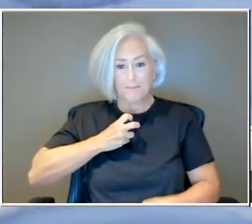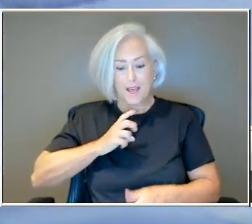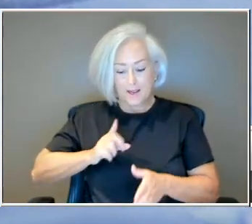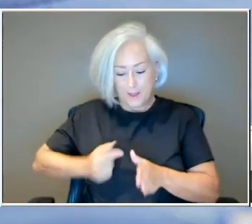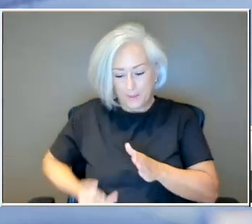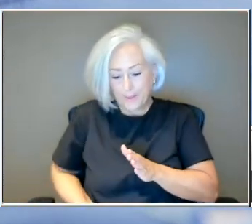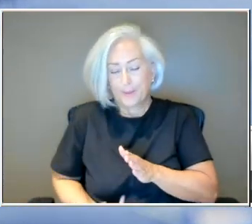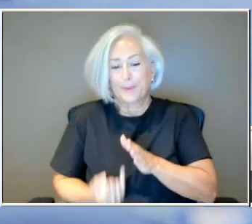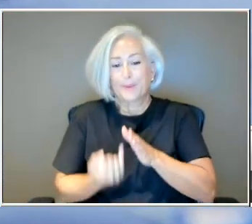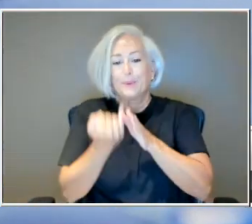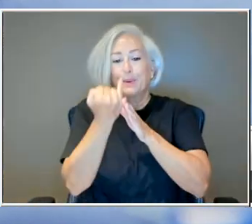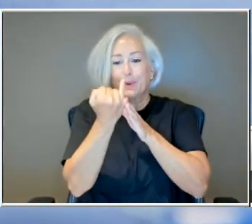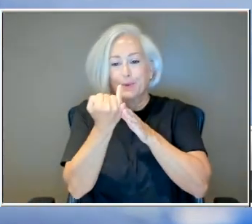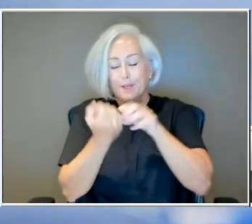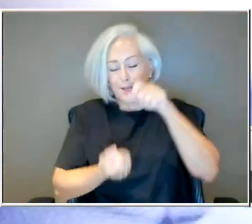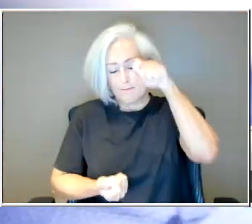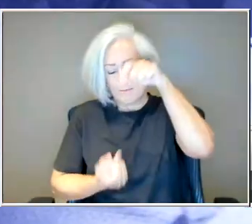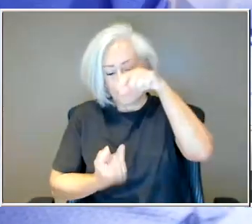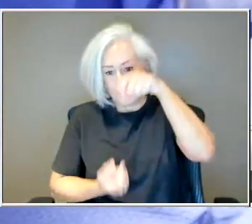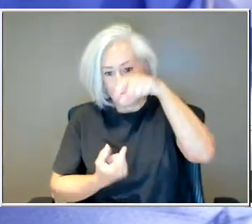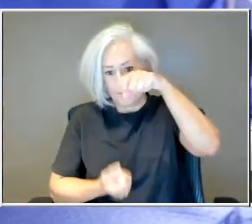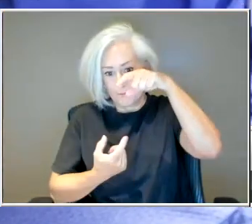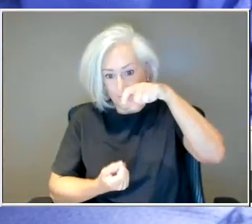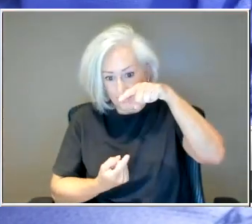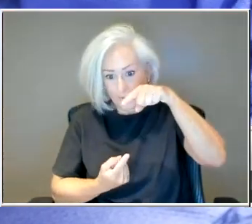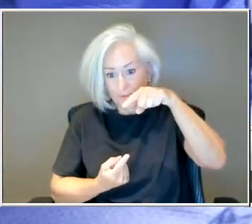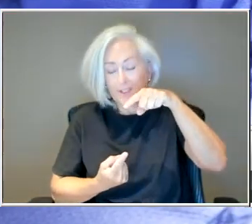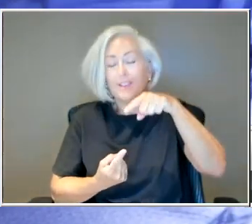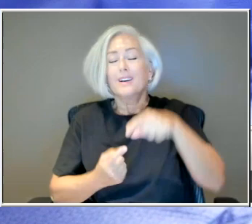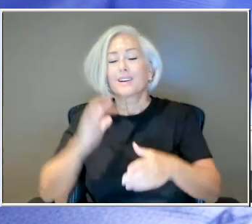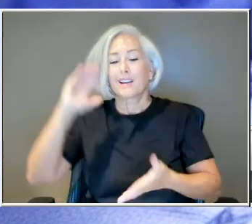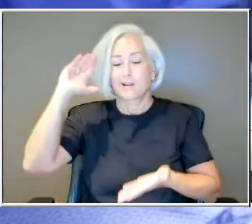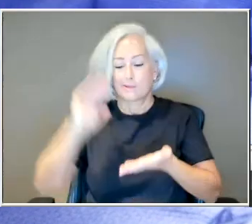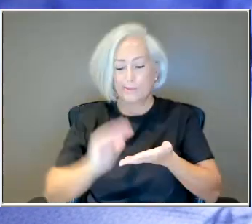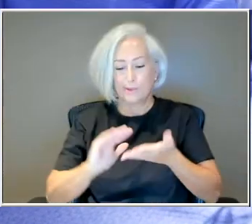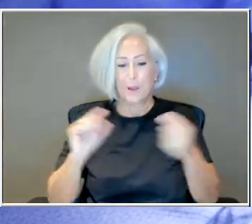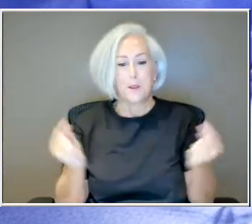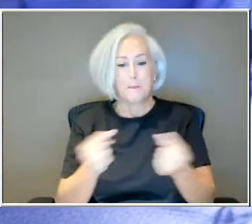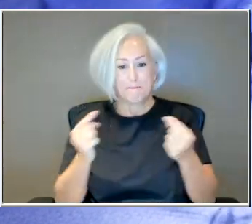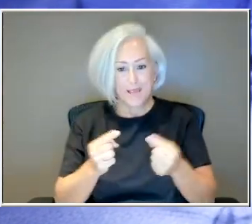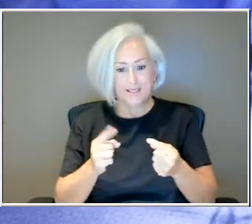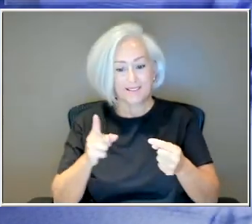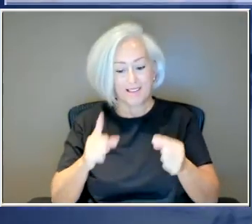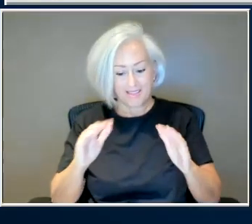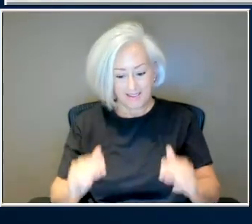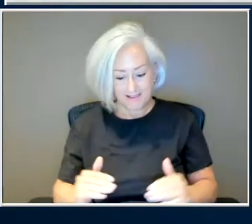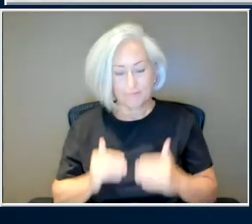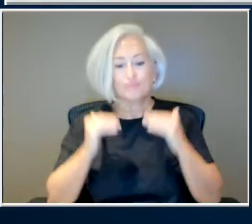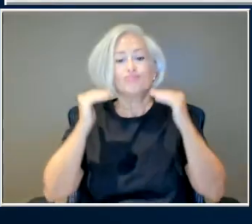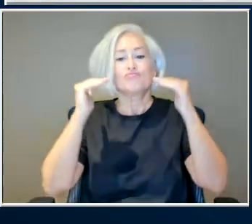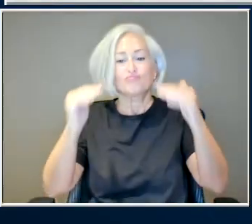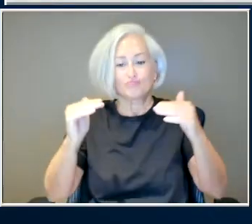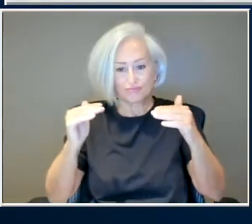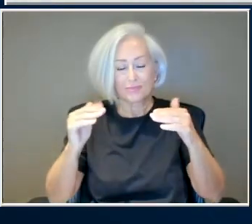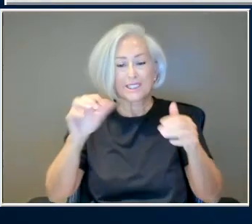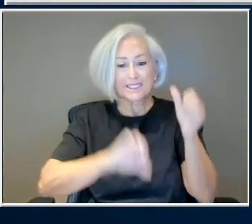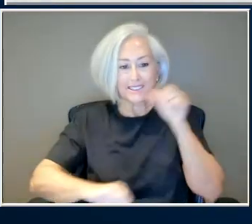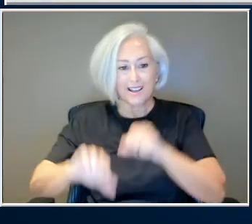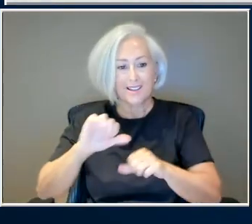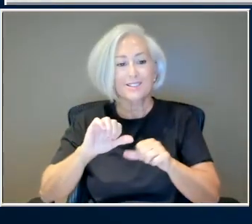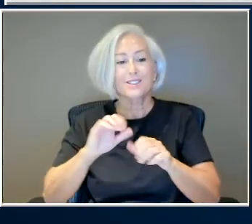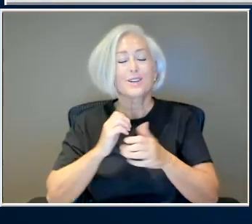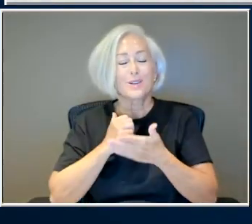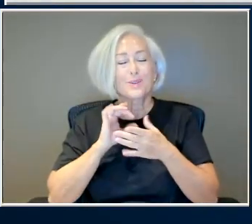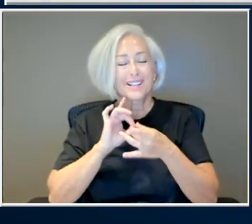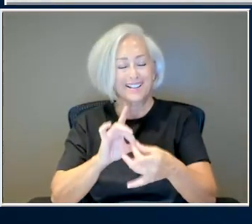treatment, they are helping advance the science behind these implants. And this morning we are talking with Dr. Usman Latif, a